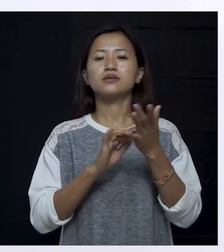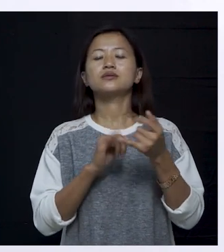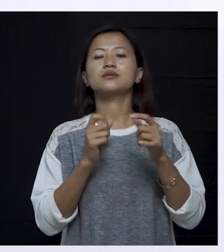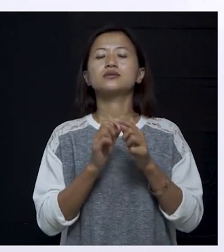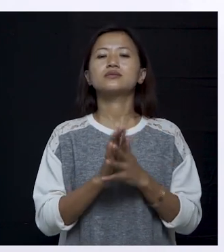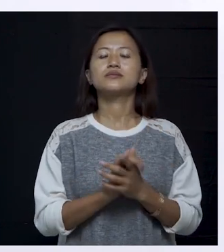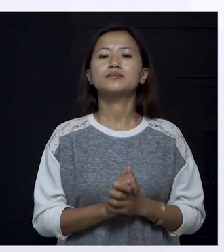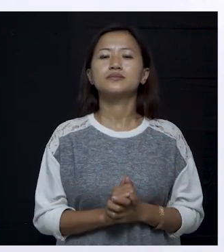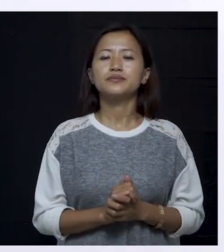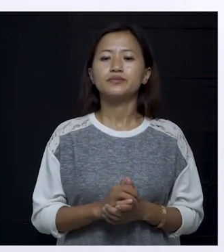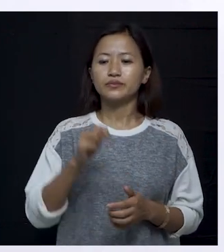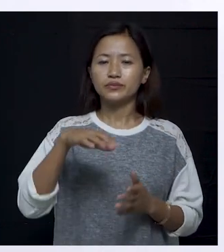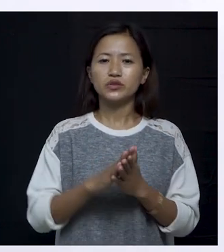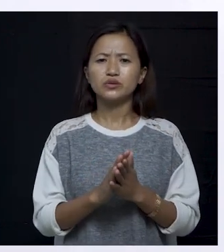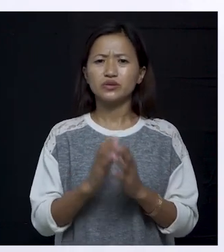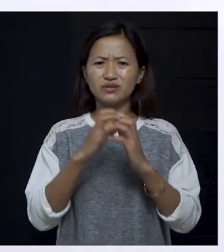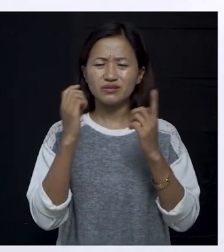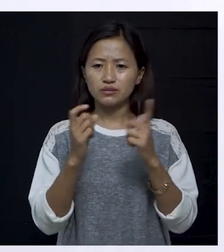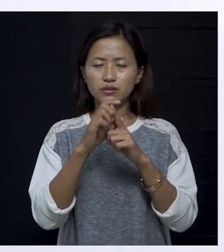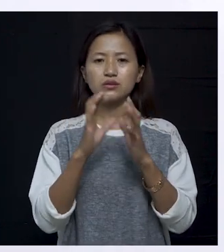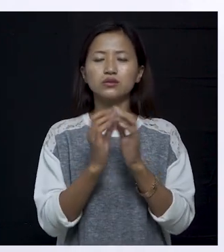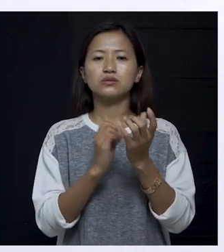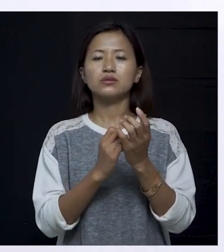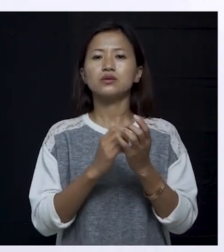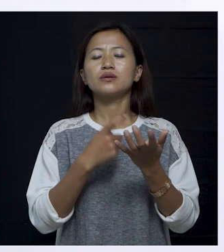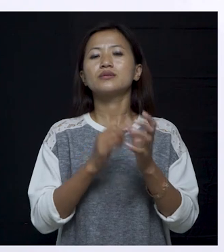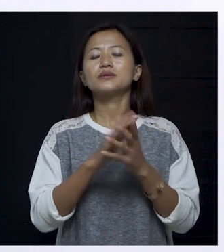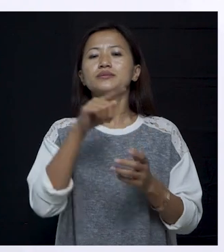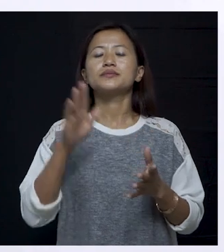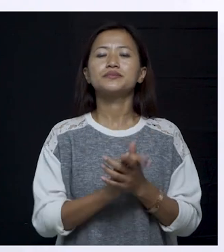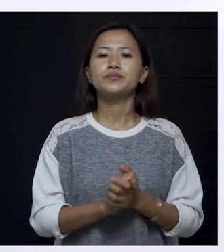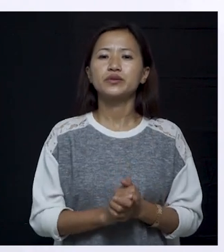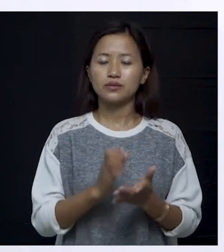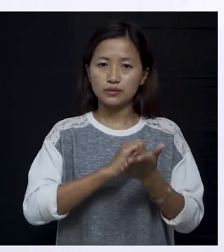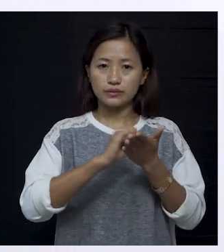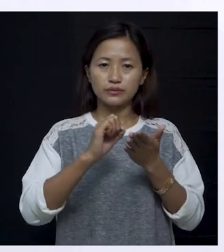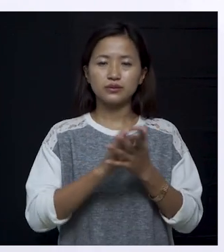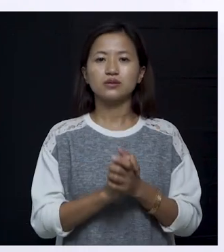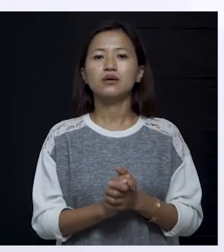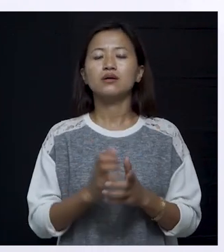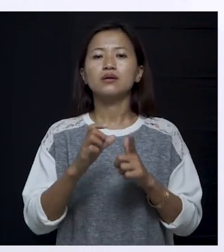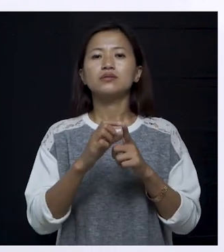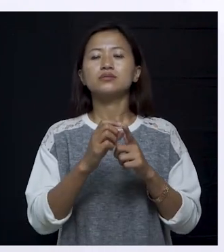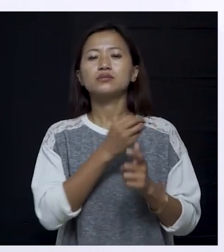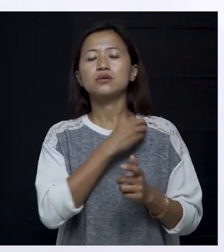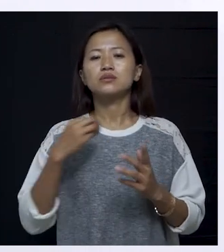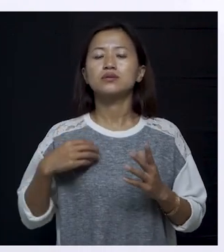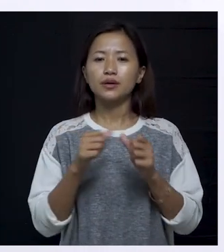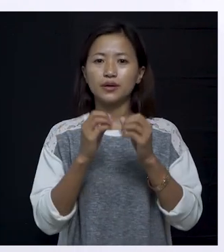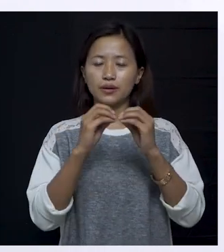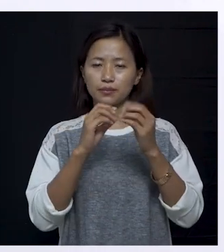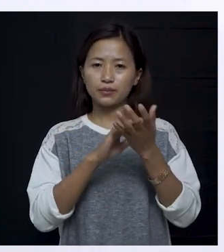remedies. And this right to constitutional remedies, it is written that Dr. Ambedkar, okay,